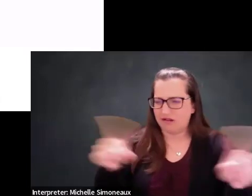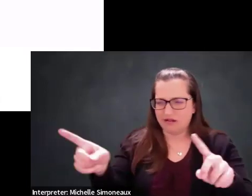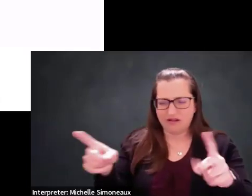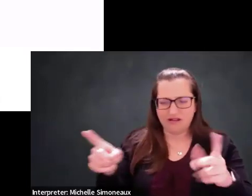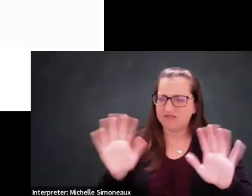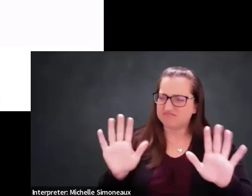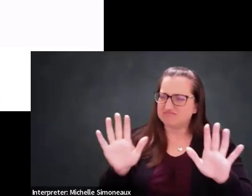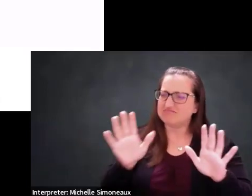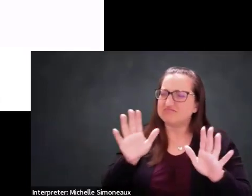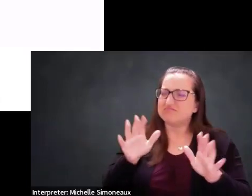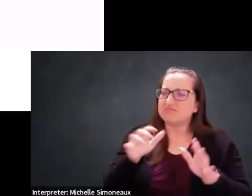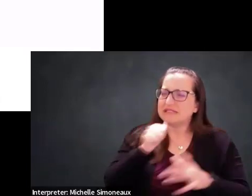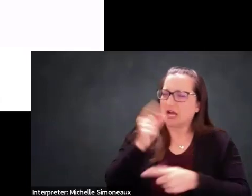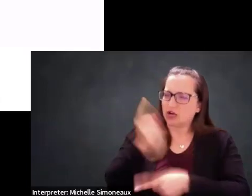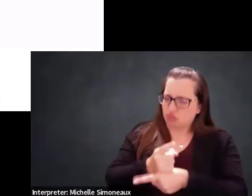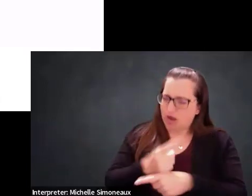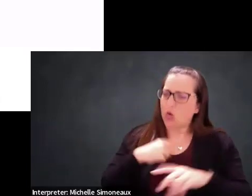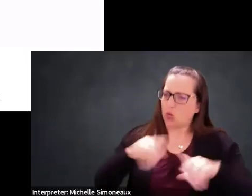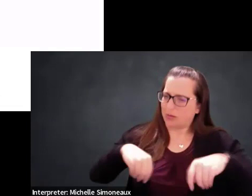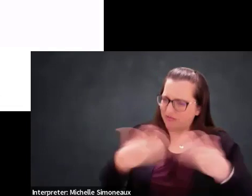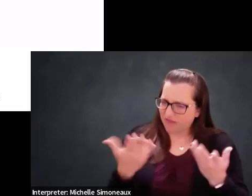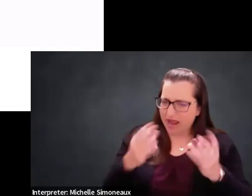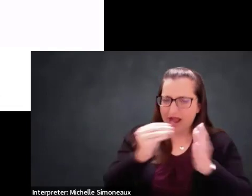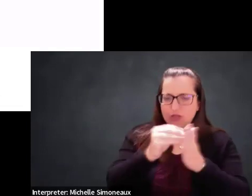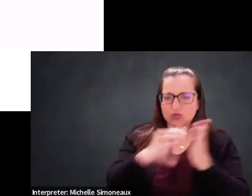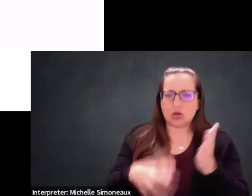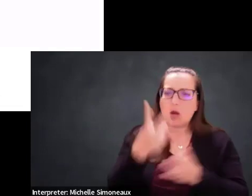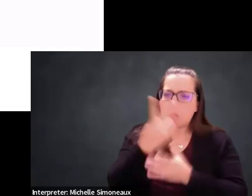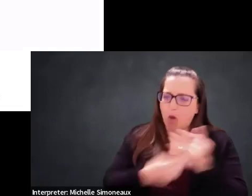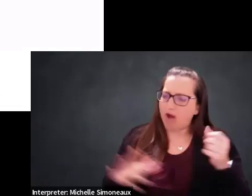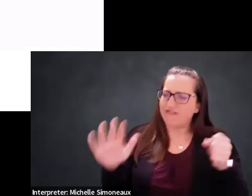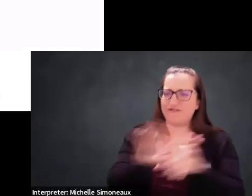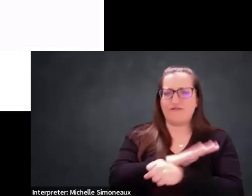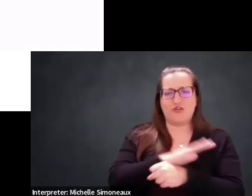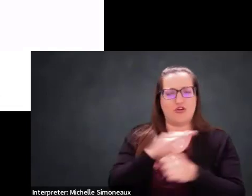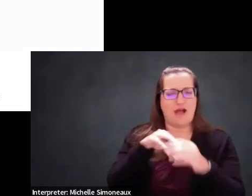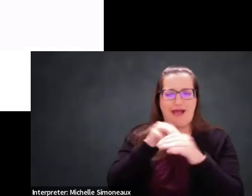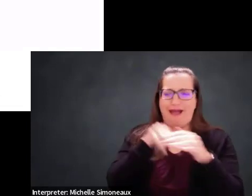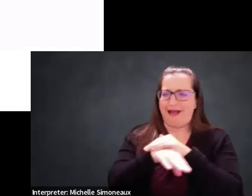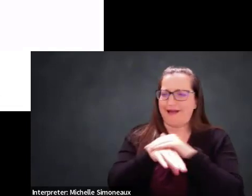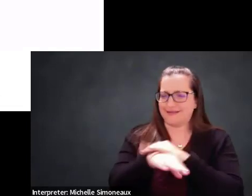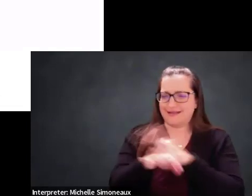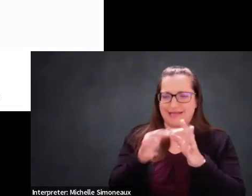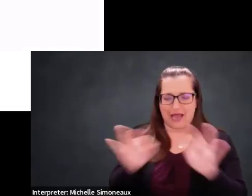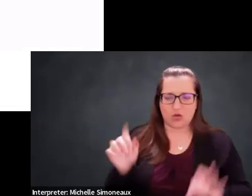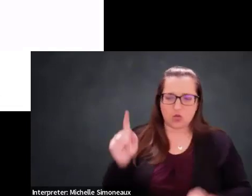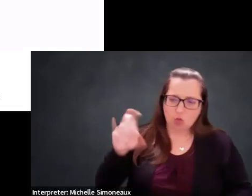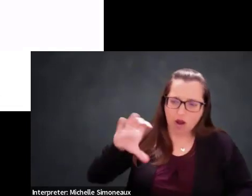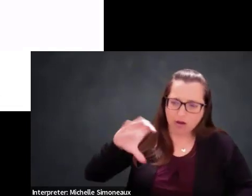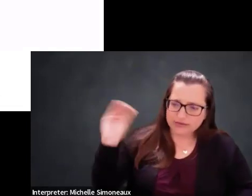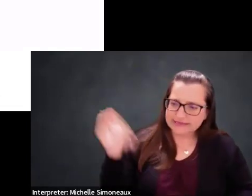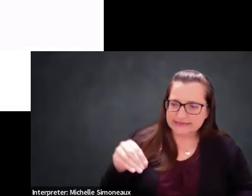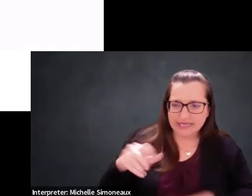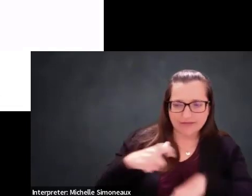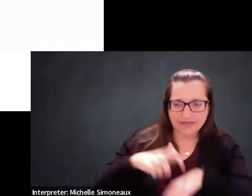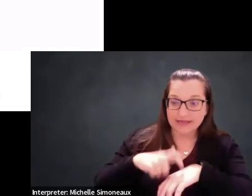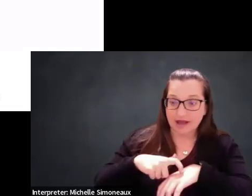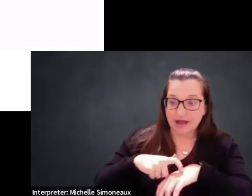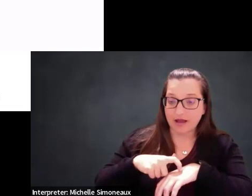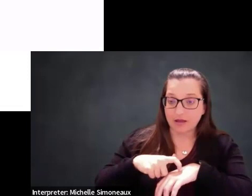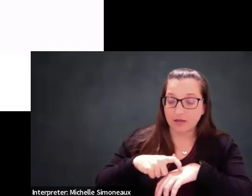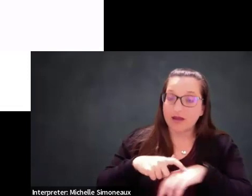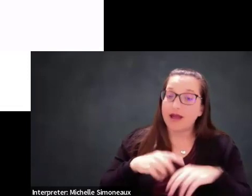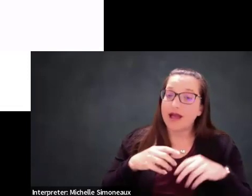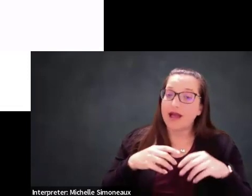providing our students who are deaf and hard of hearing with a full access language that they have access to 100% of the time. And that it